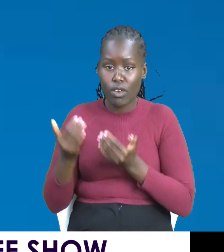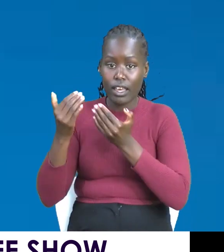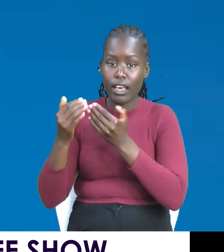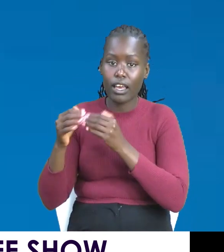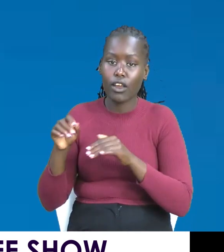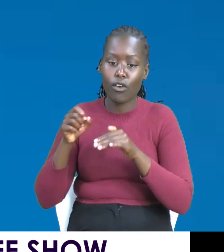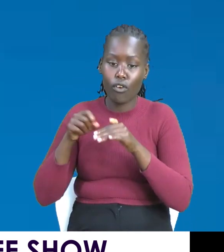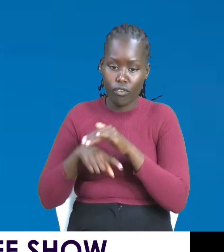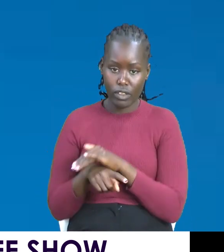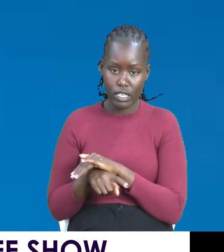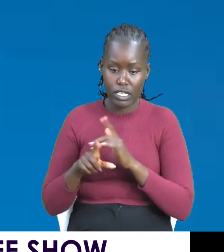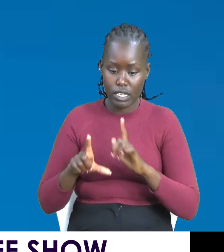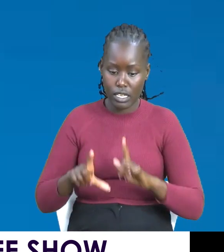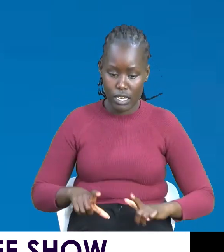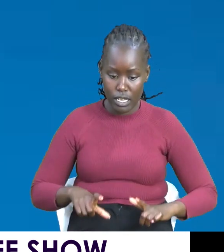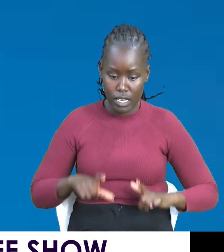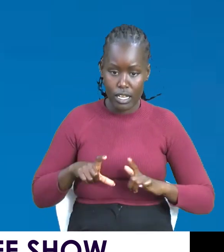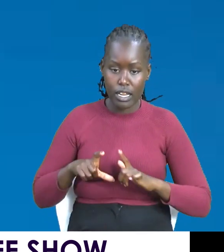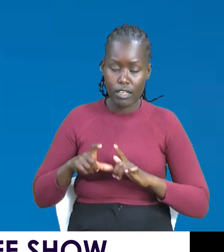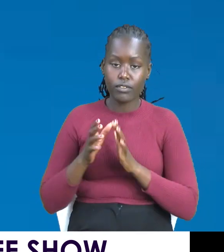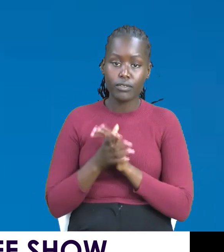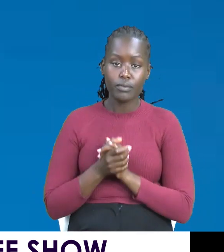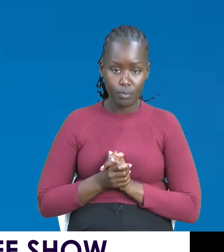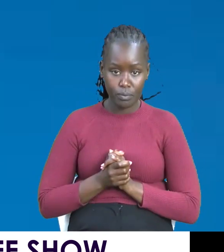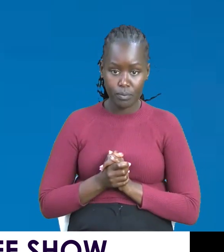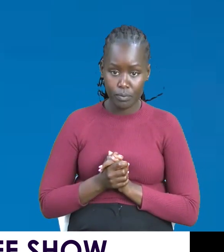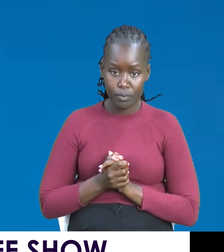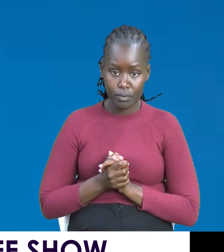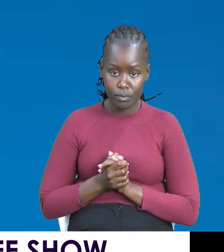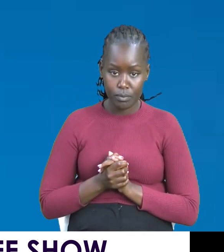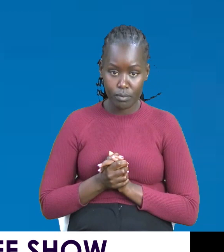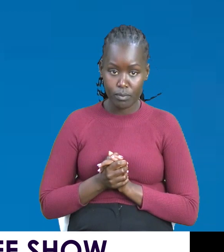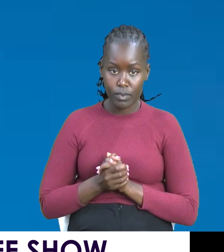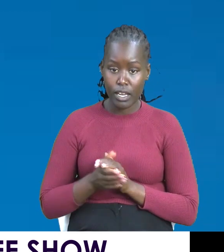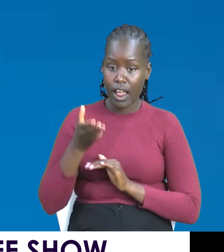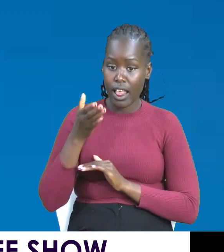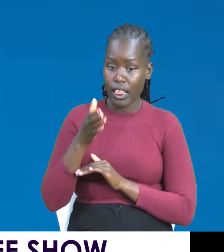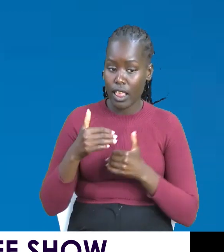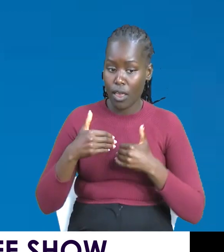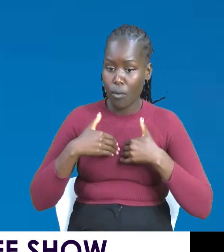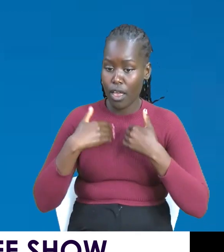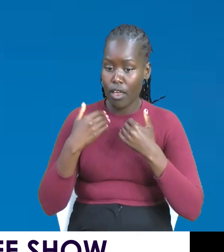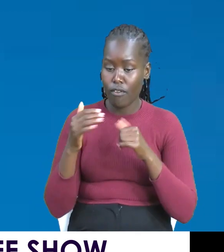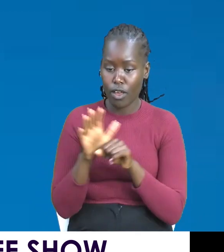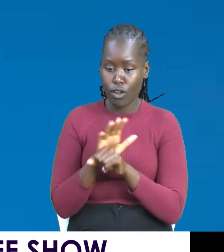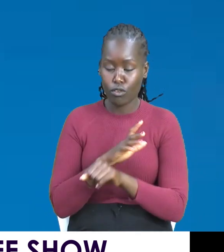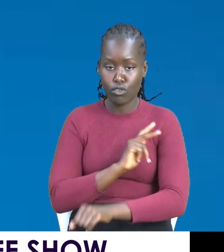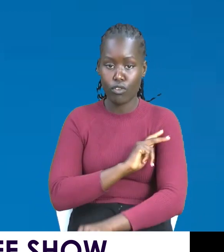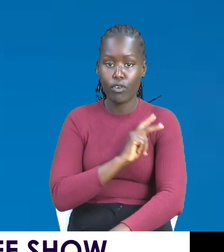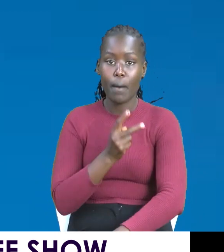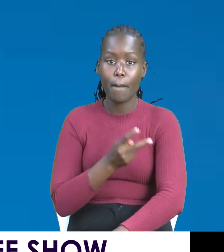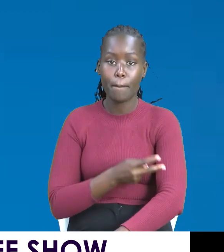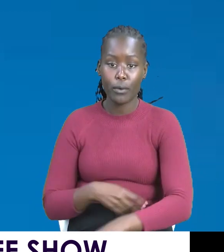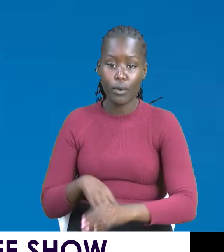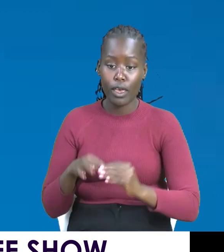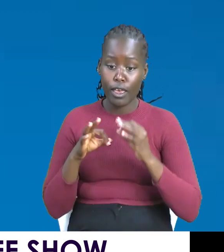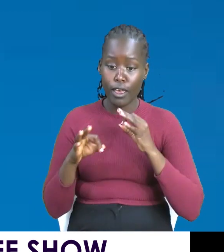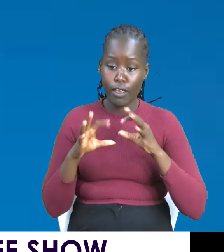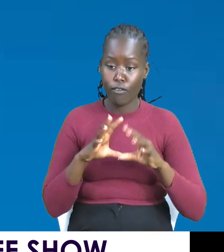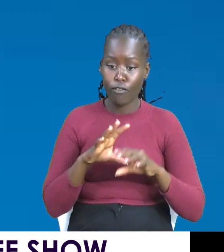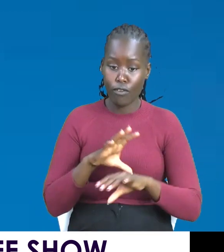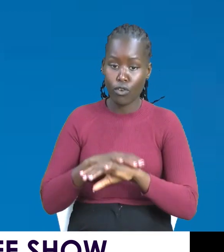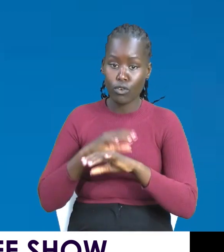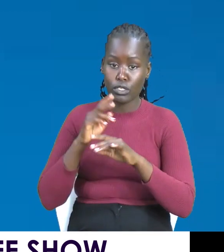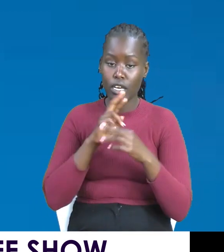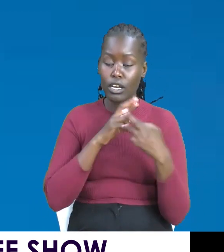seed. In there lies potency. In there lies a lot of power. If you take your